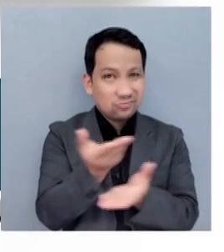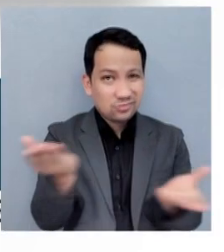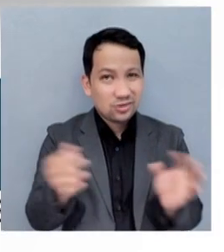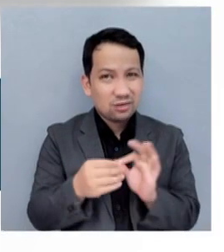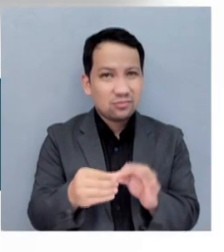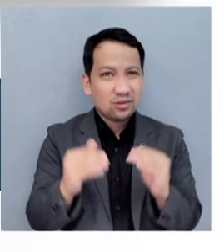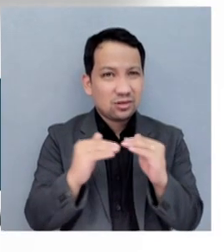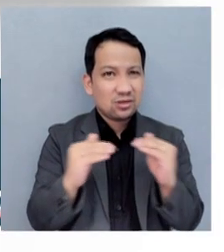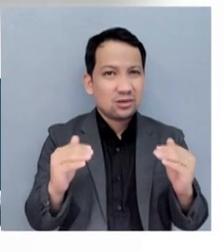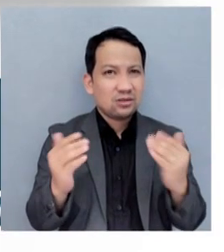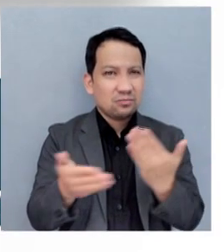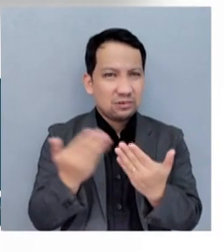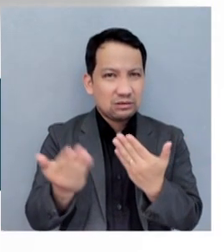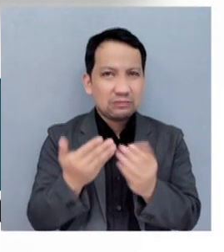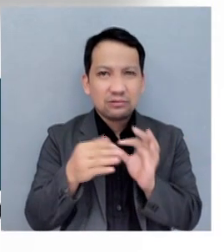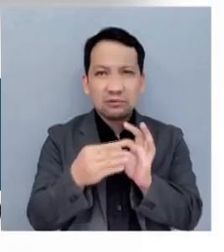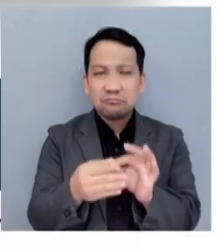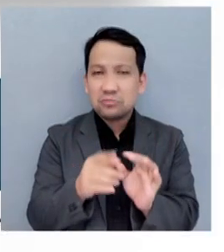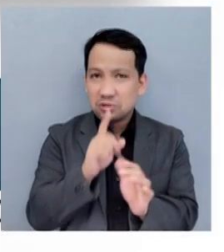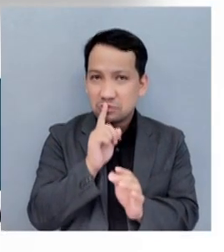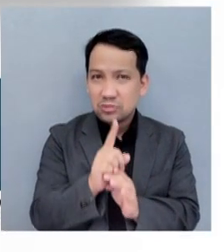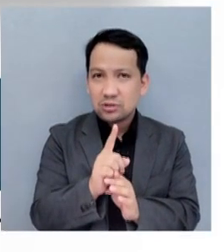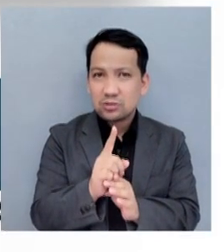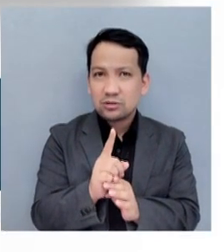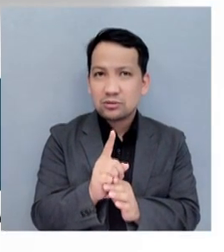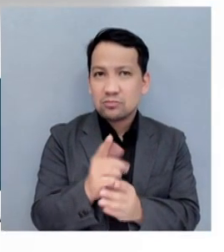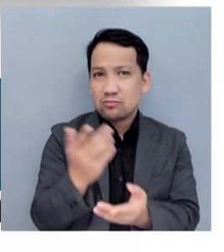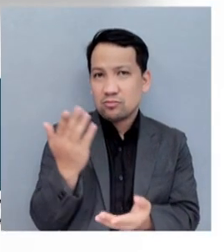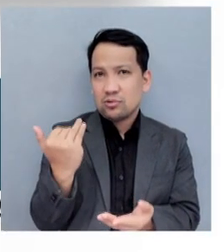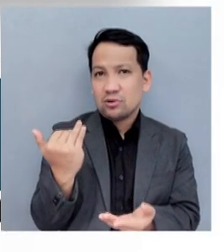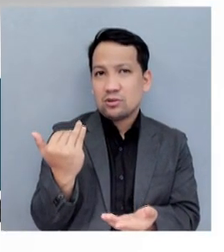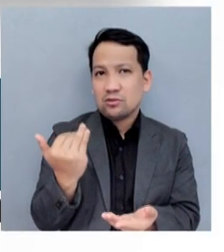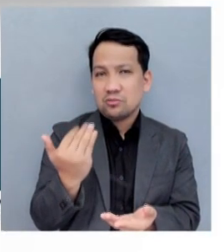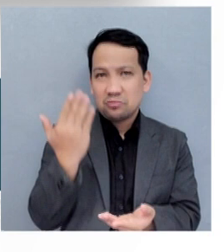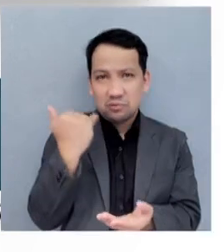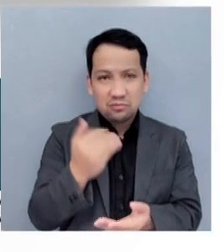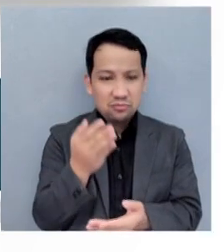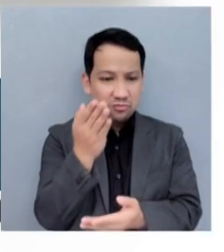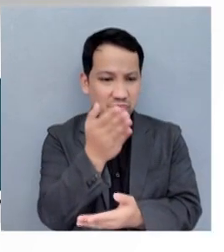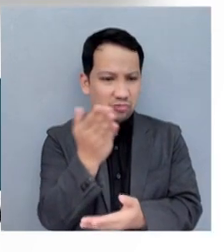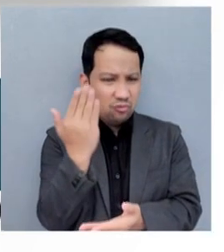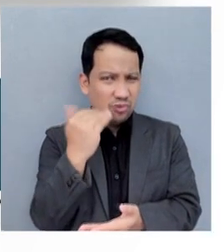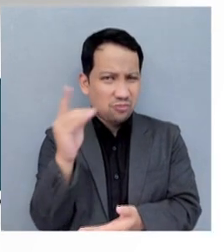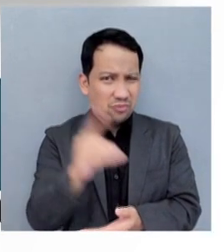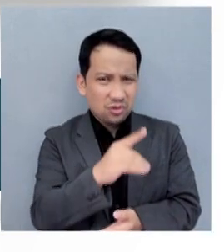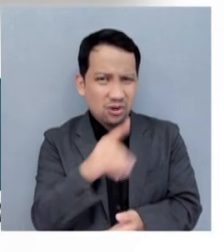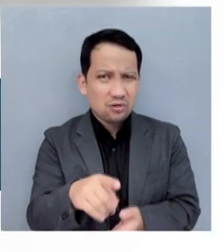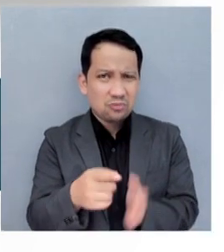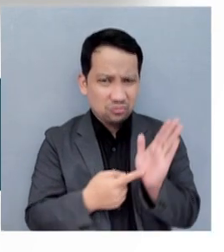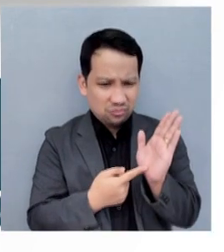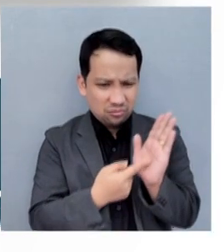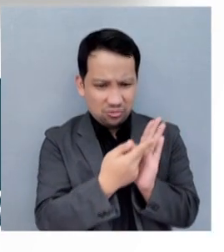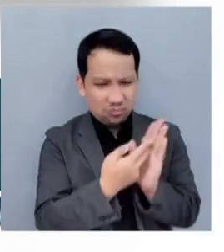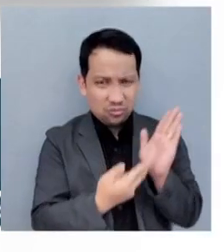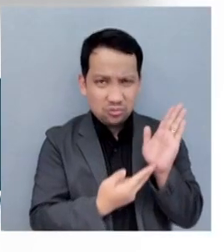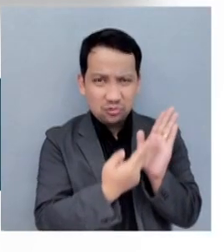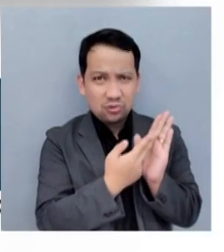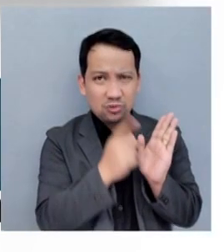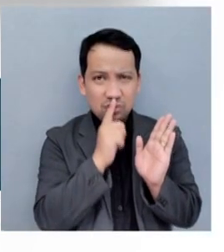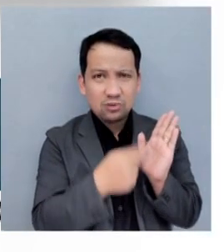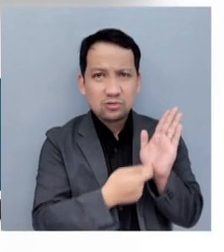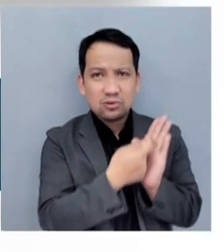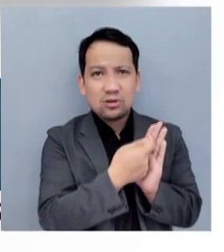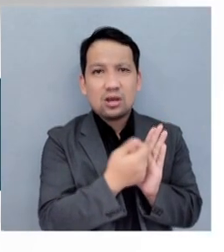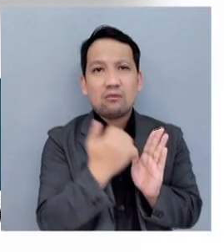gawin natin yung simple lang, di ba? Ba't patay nagpat nagsisiraan? Bakit, di ba? Kung ano lang yung totoo. Ang mali kasi